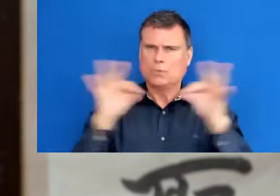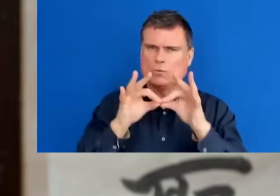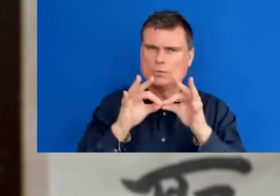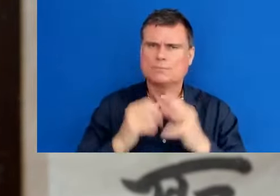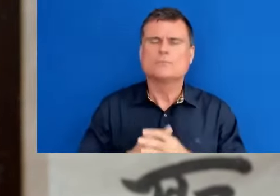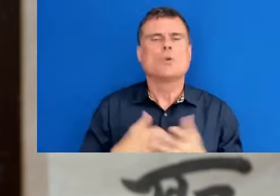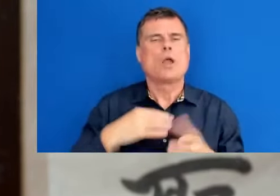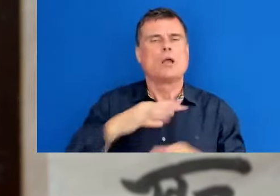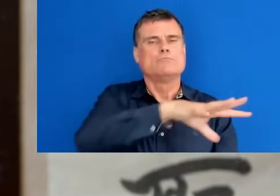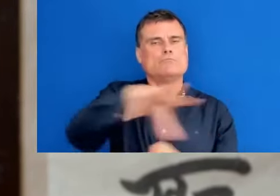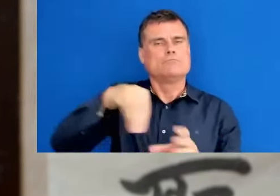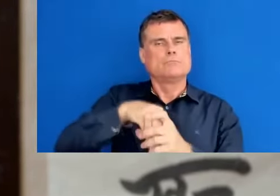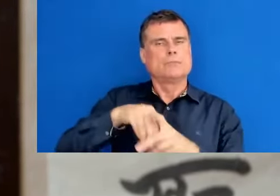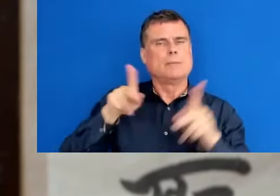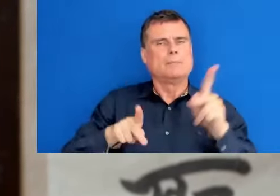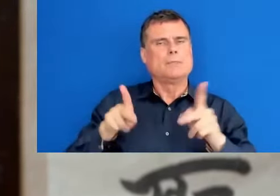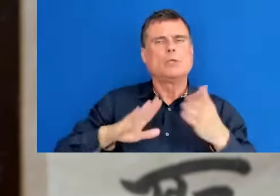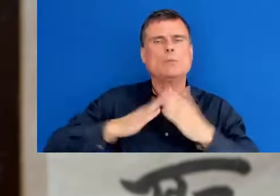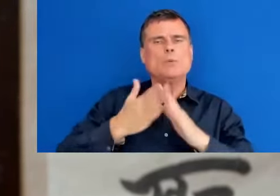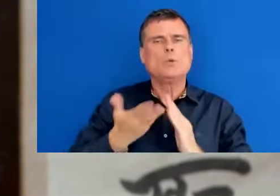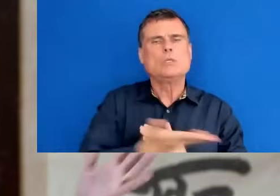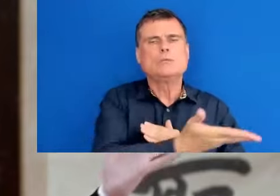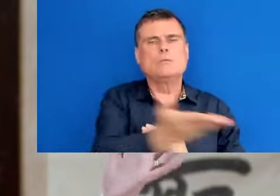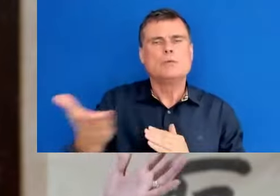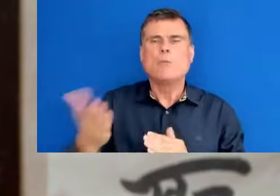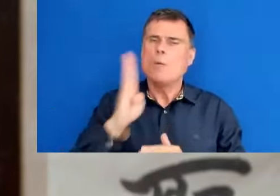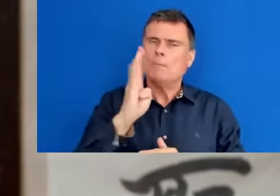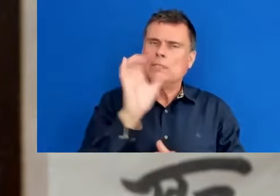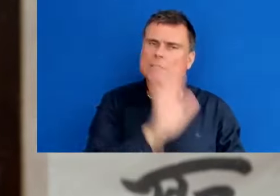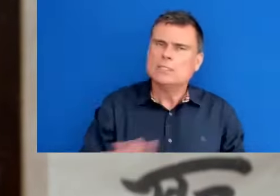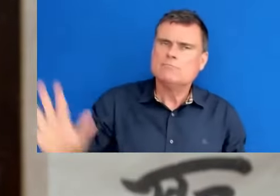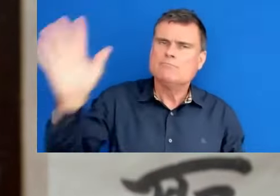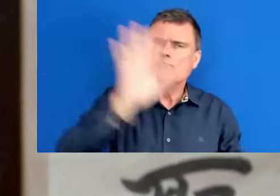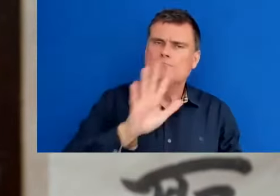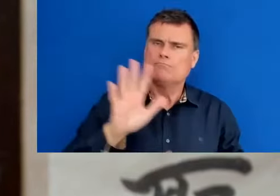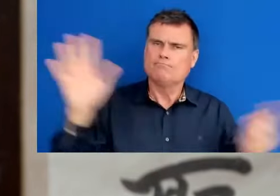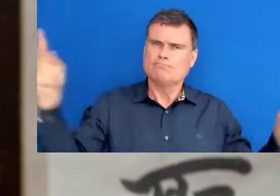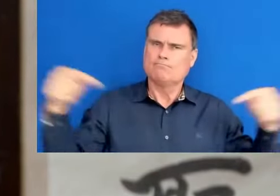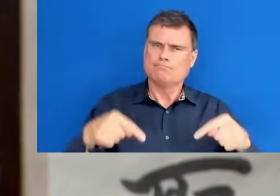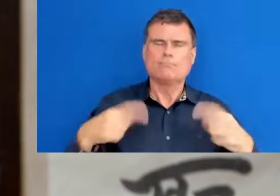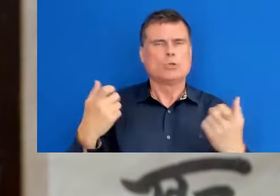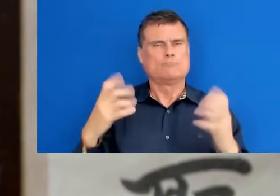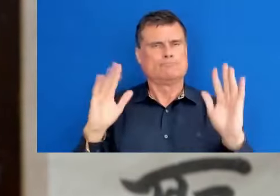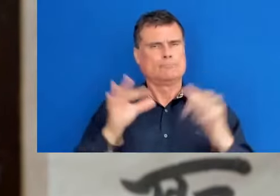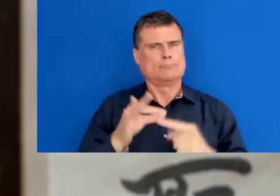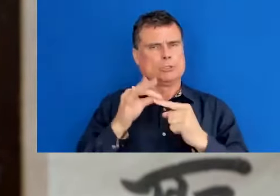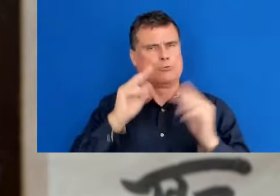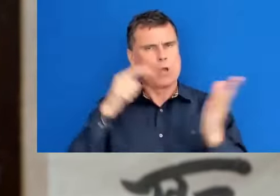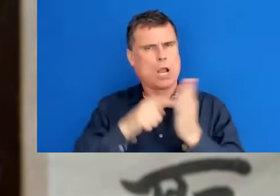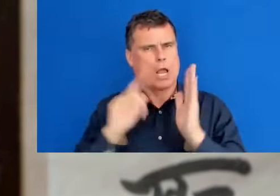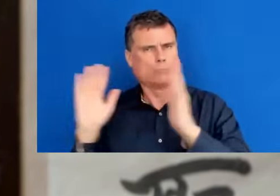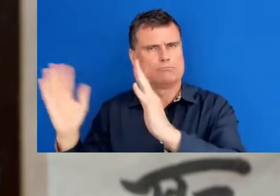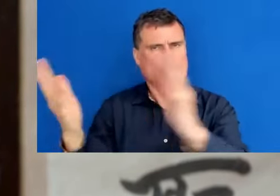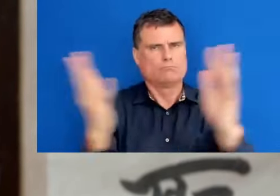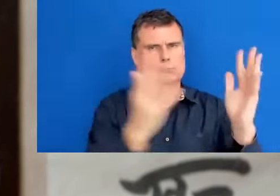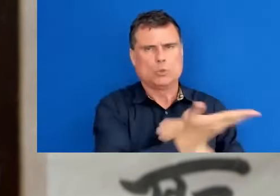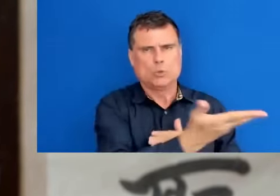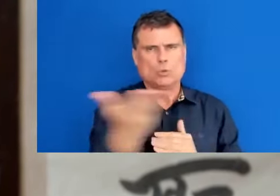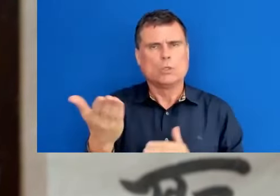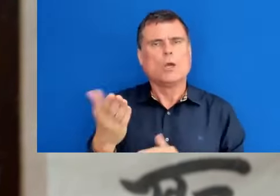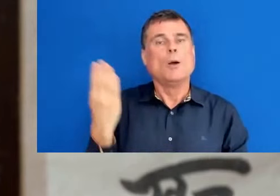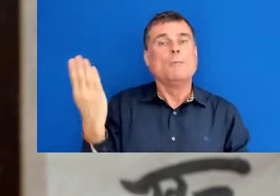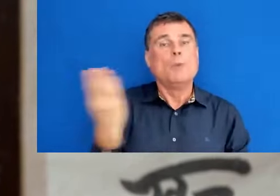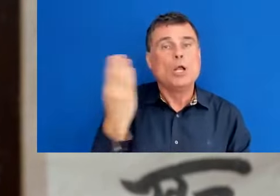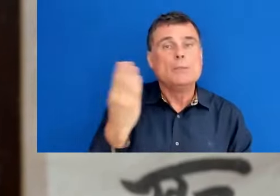by people and communities right across the province via live stream. And I want to give a special shout out to those of you joining us from viewing